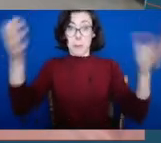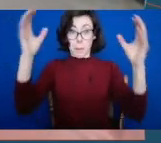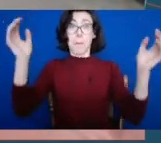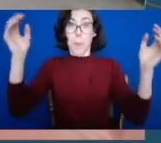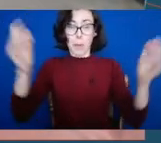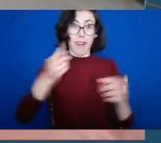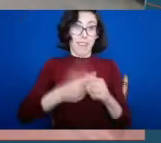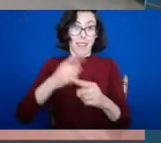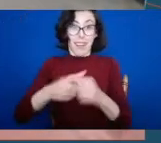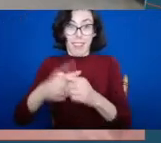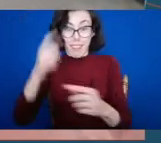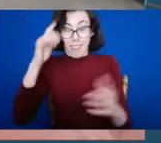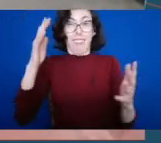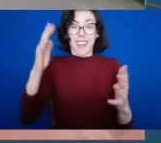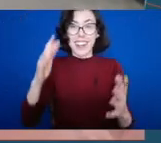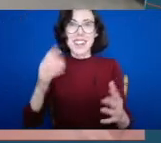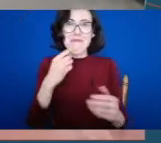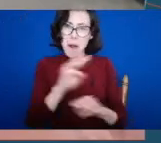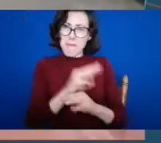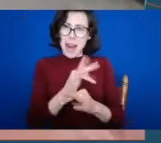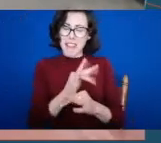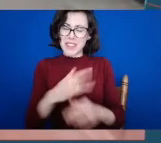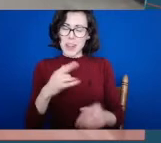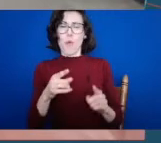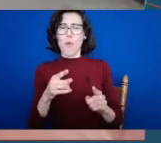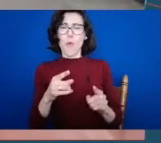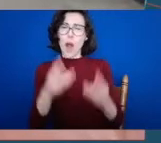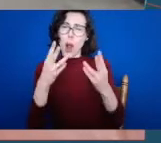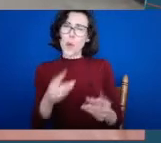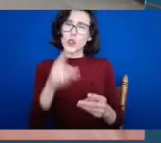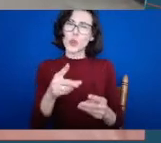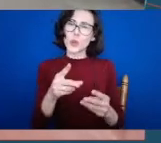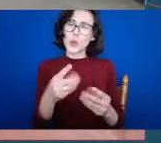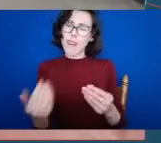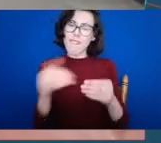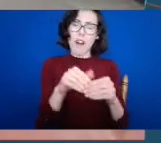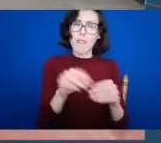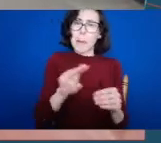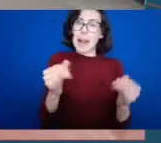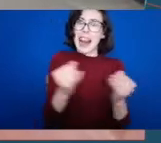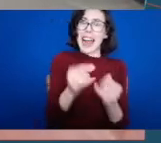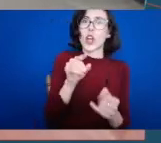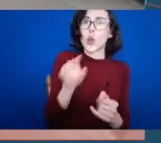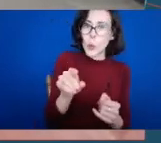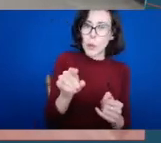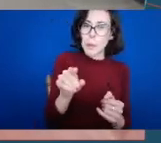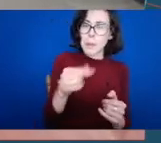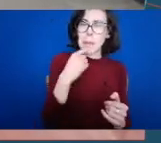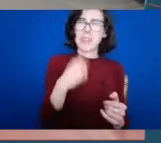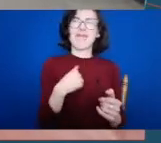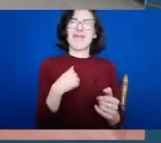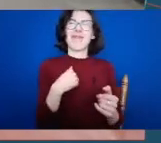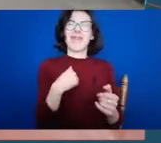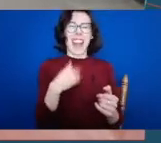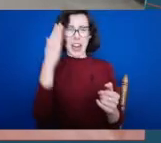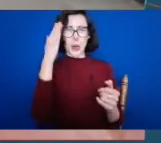kind of decided they wanted me to kind of hang out with people like myself, but I kind of knew from the get-go I was never going to be an athlete. So that's when I